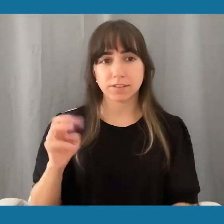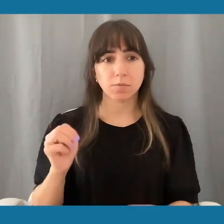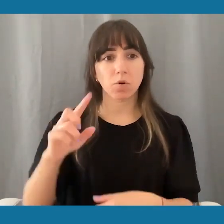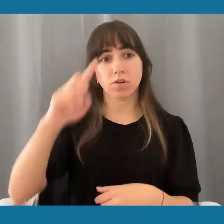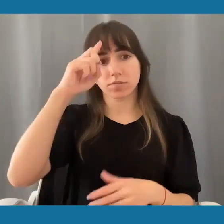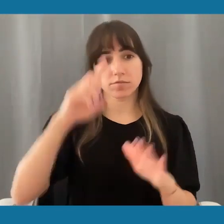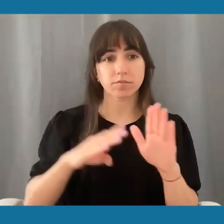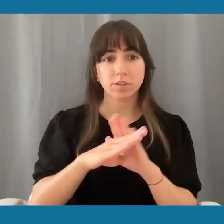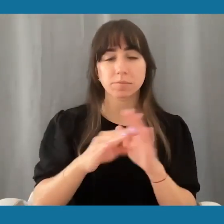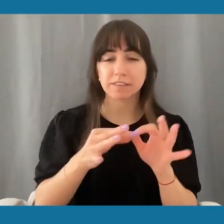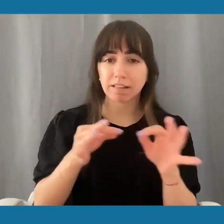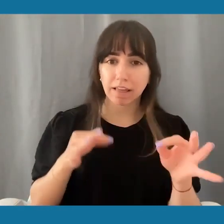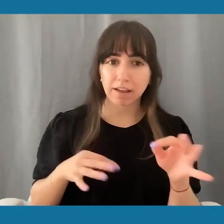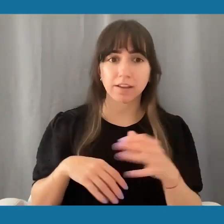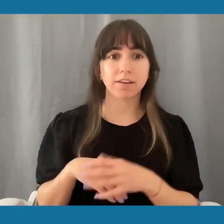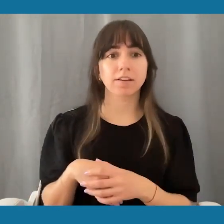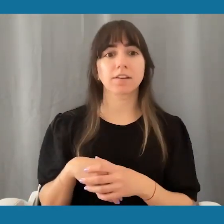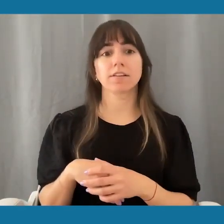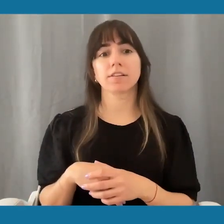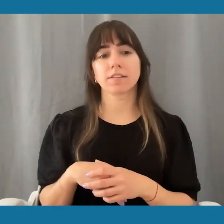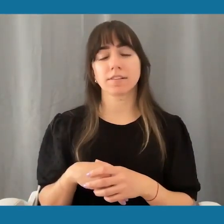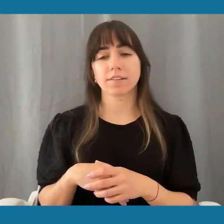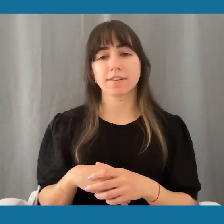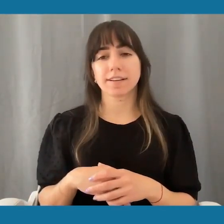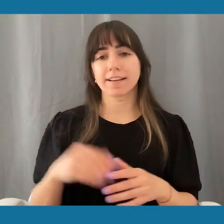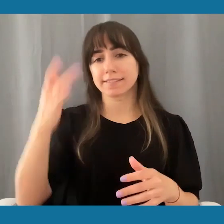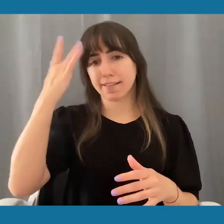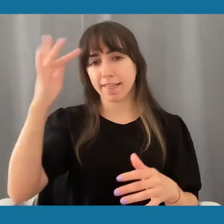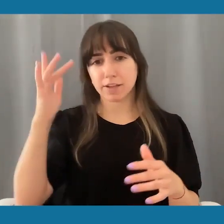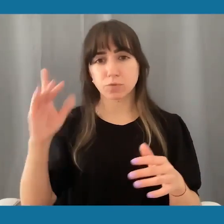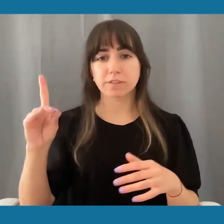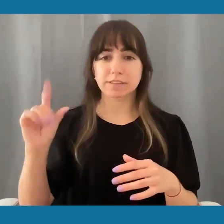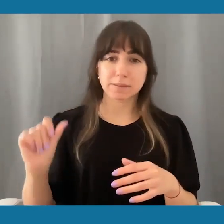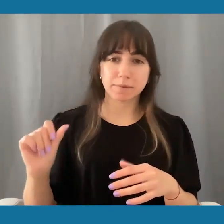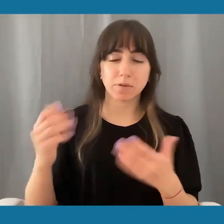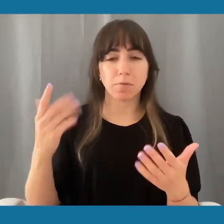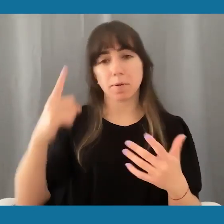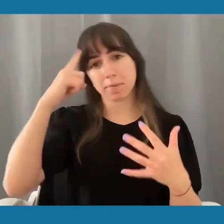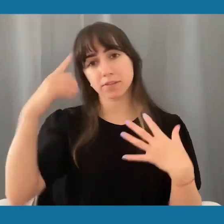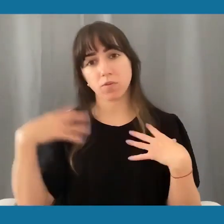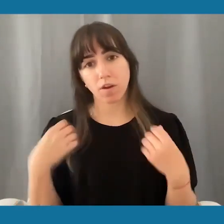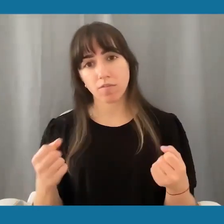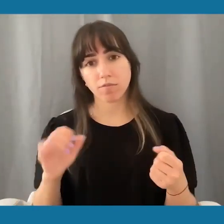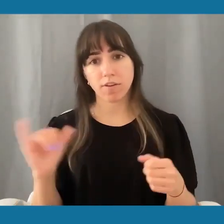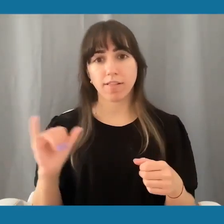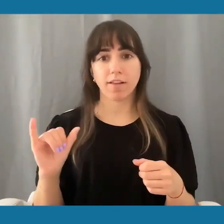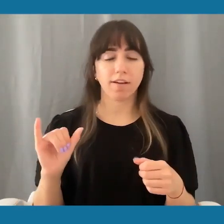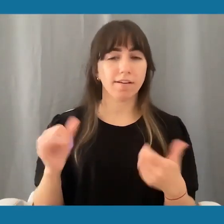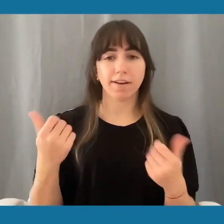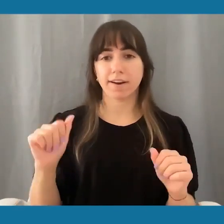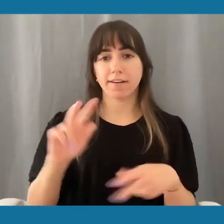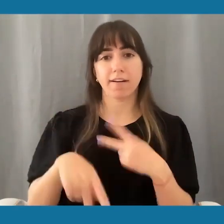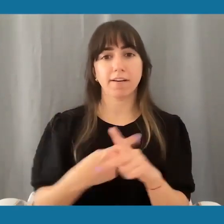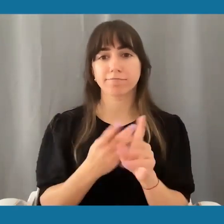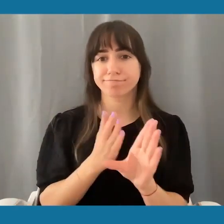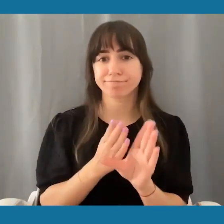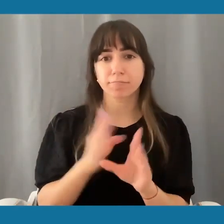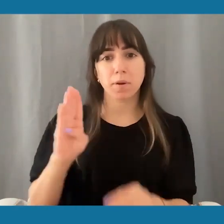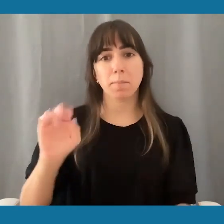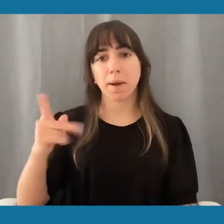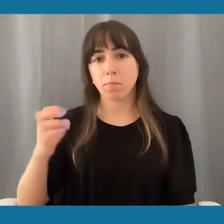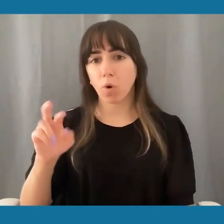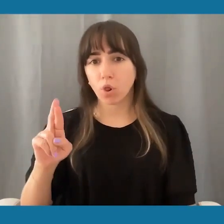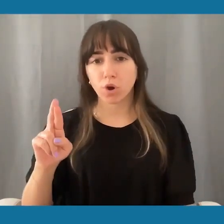disabilities. It can be mental health diagnosis, like a psychiatric disorder, bipolar, schizophrenia,